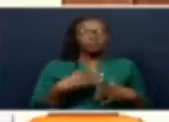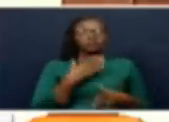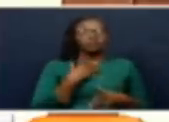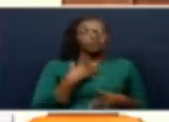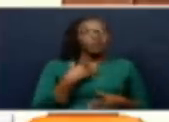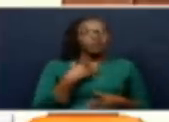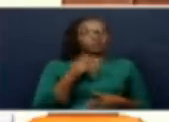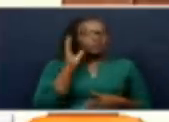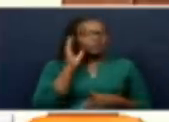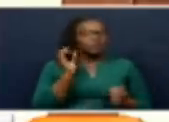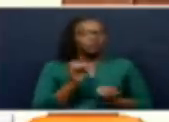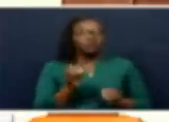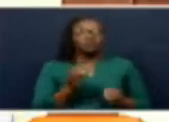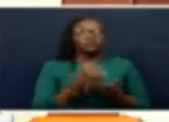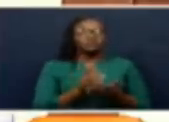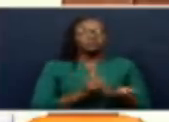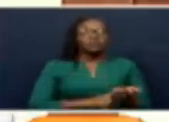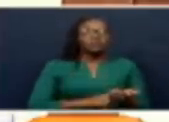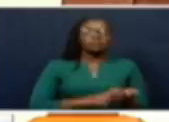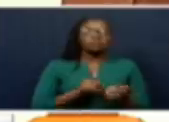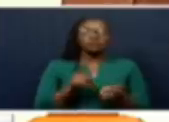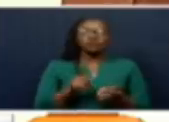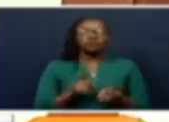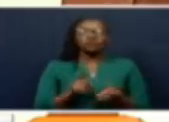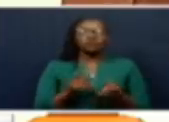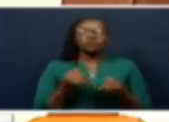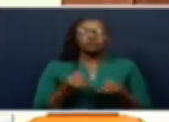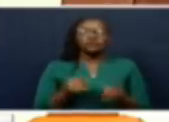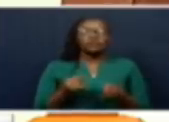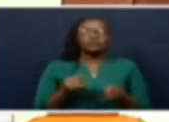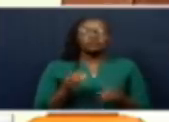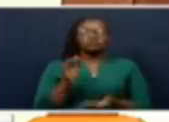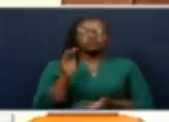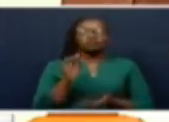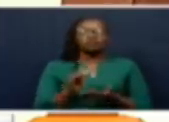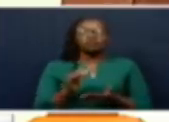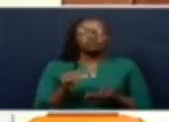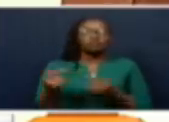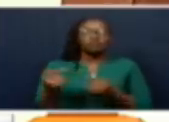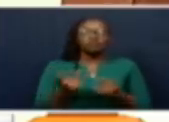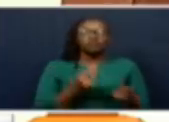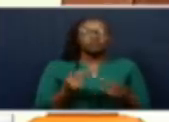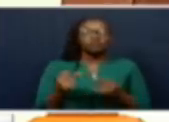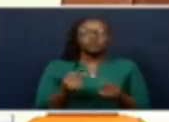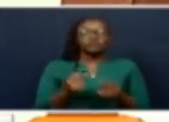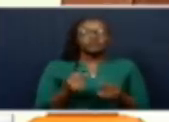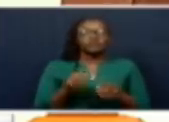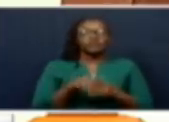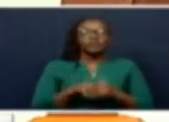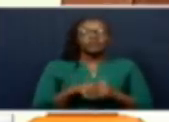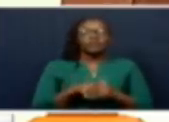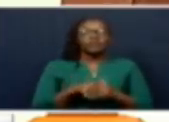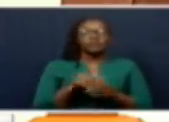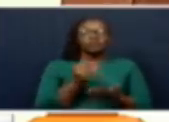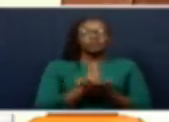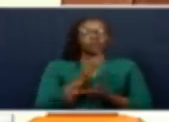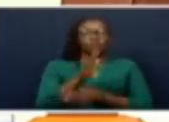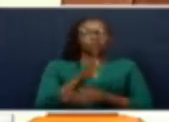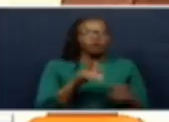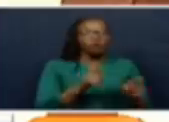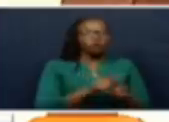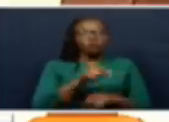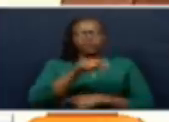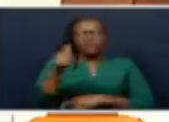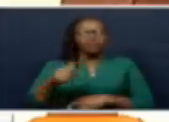out. You lessen confrontation in your administration. Chest thumping is the